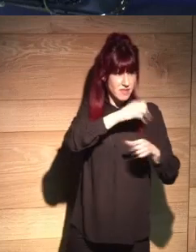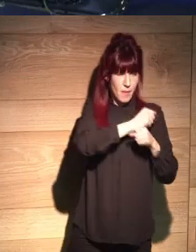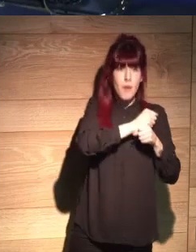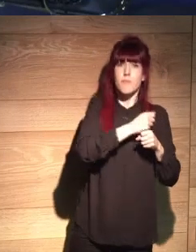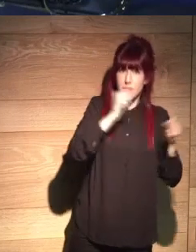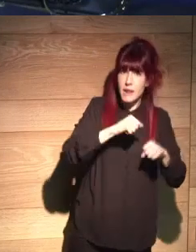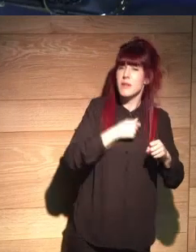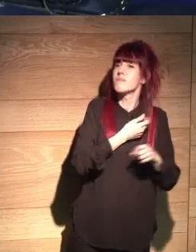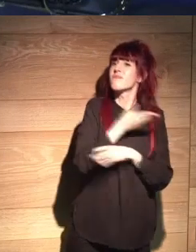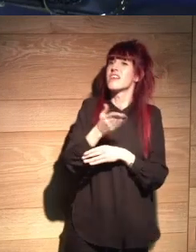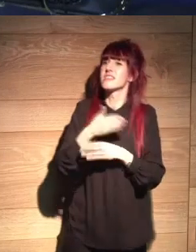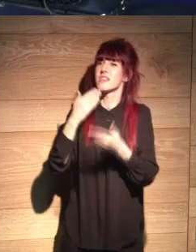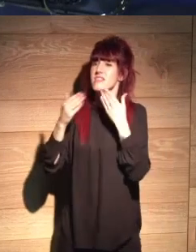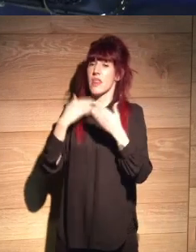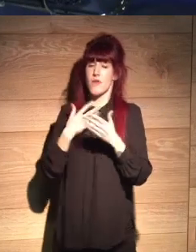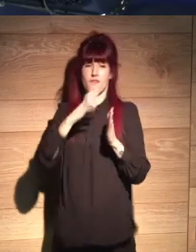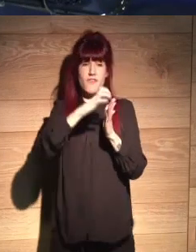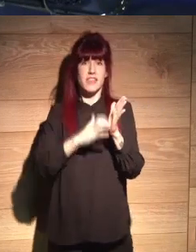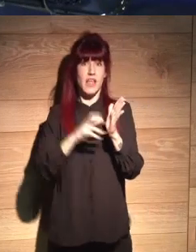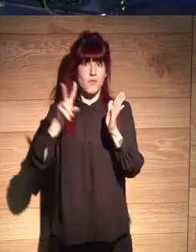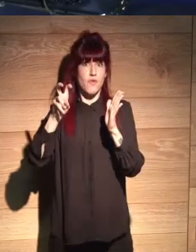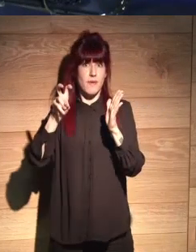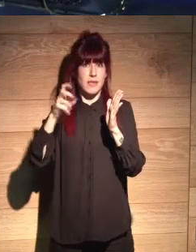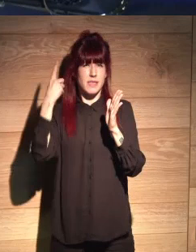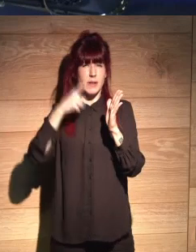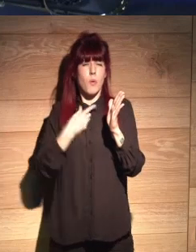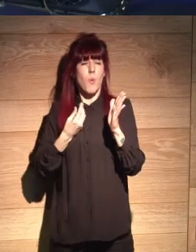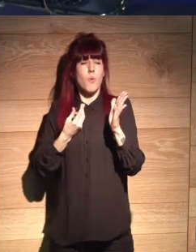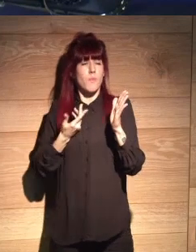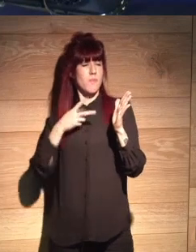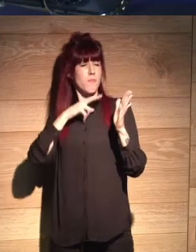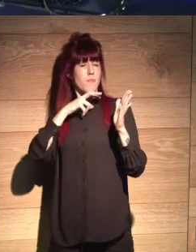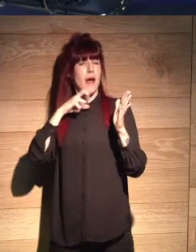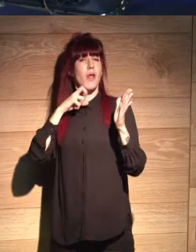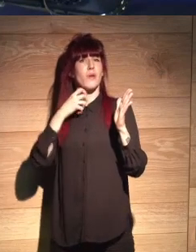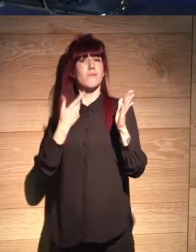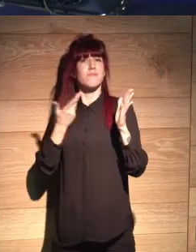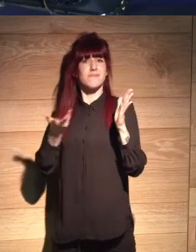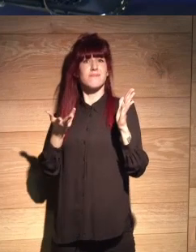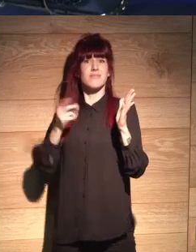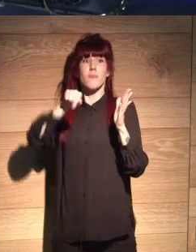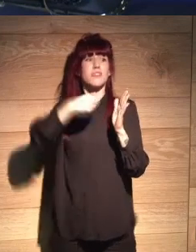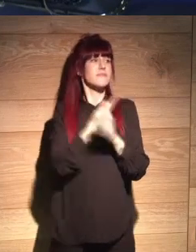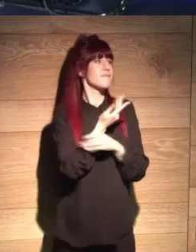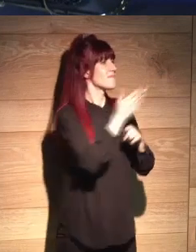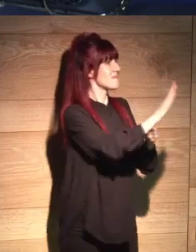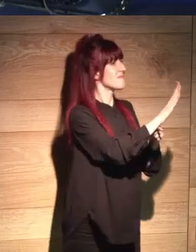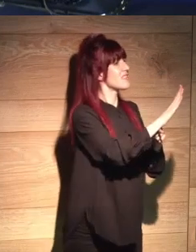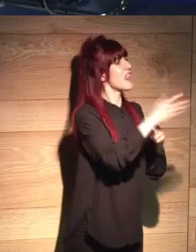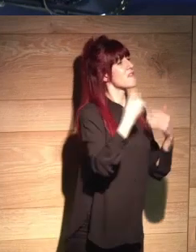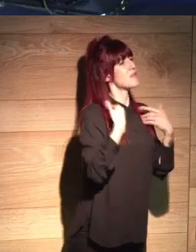in the interviews, your eyes are it's going to be an eye-opener. You're going to know what you are worth, and you will be able to defend